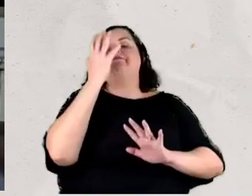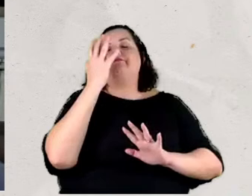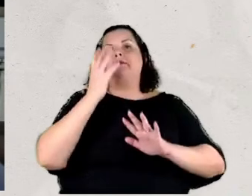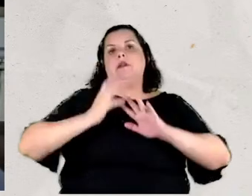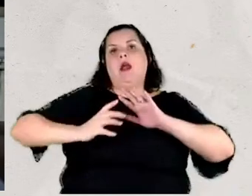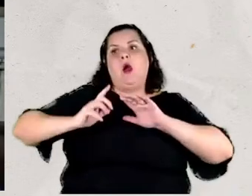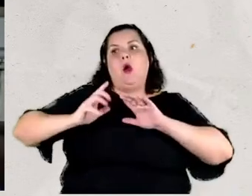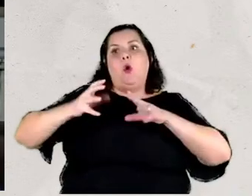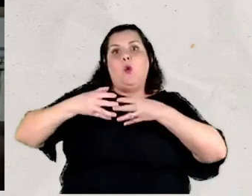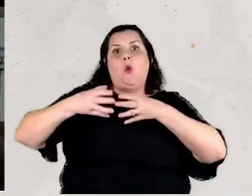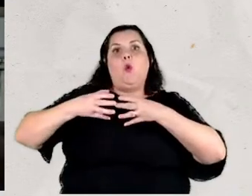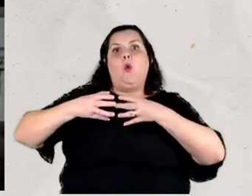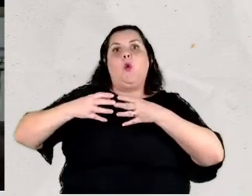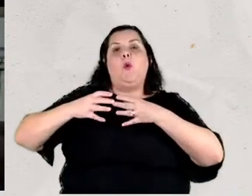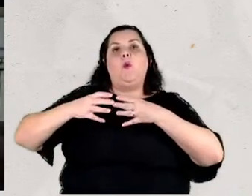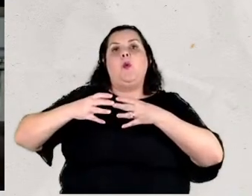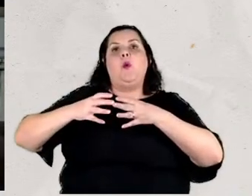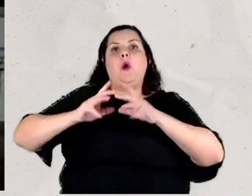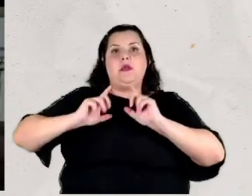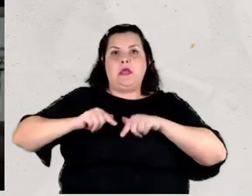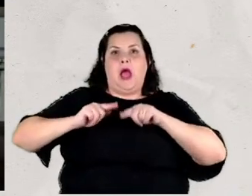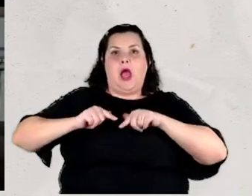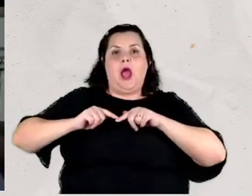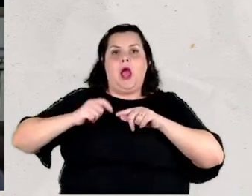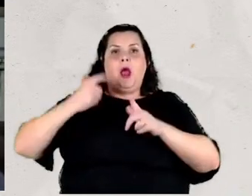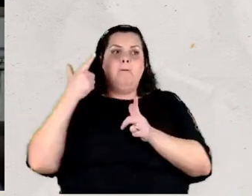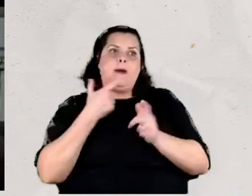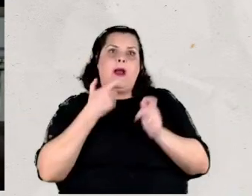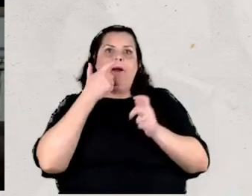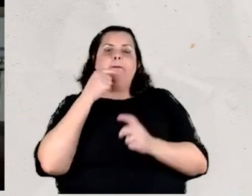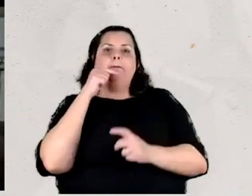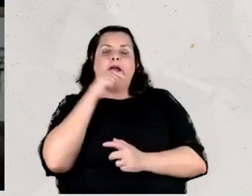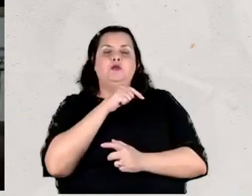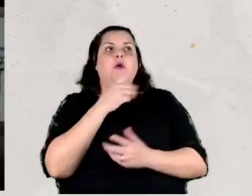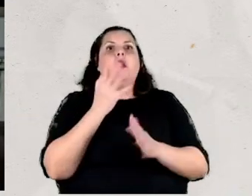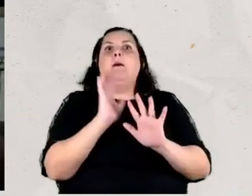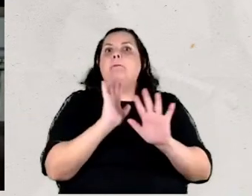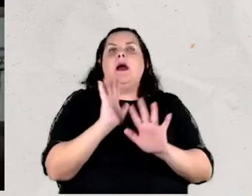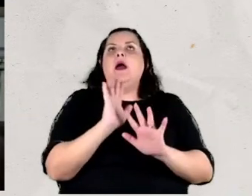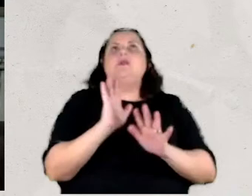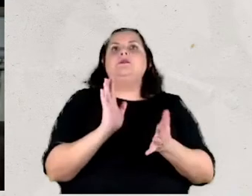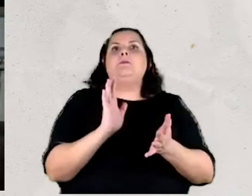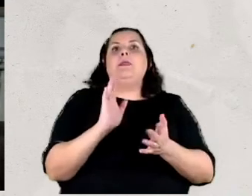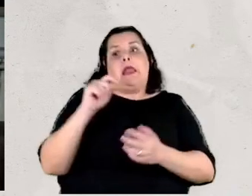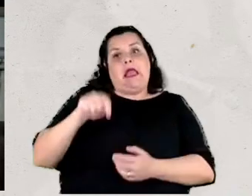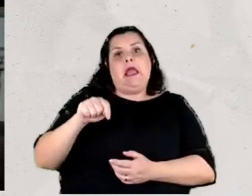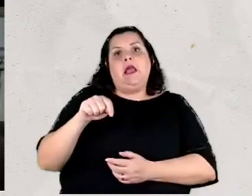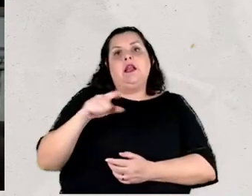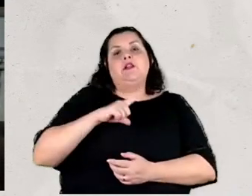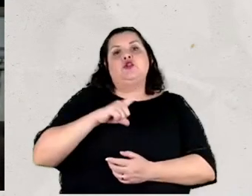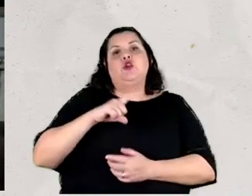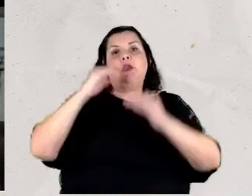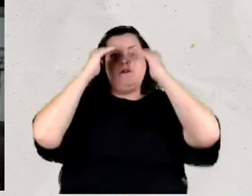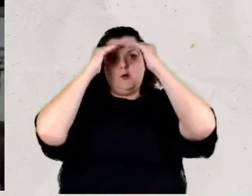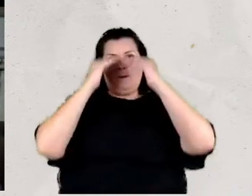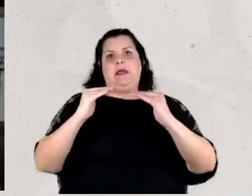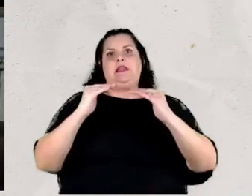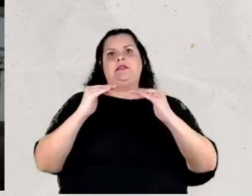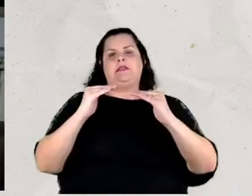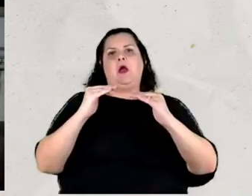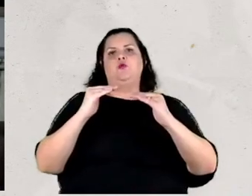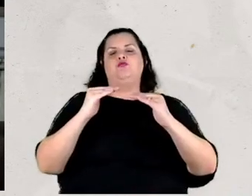under orders from the Israeli army to kill journalists? That's the Palestinian narrative. For Israelis,